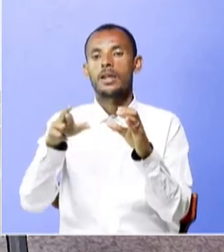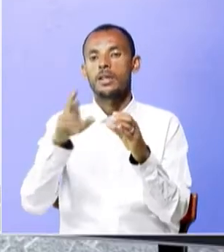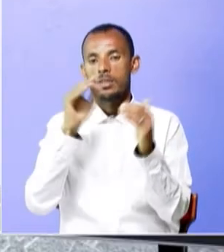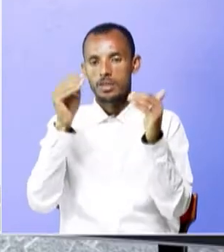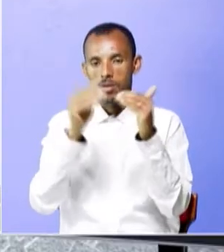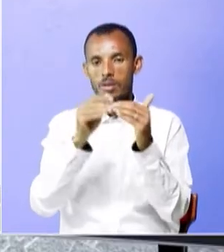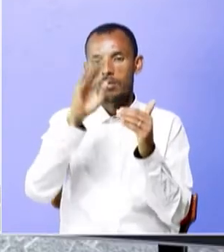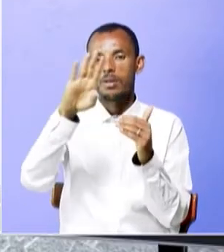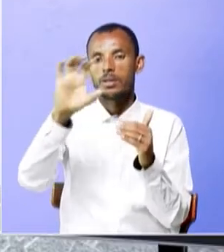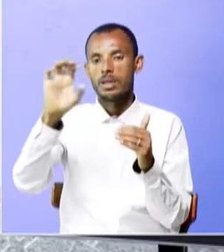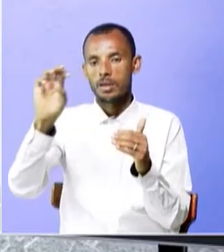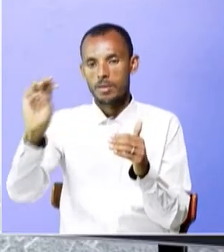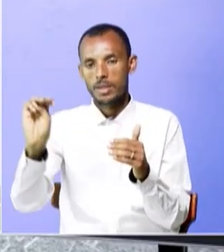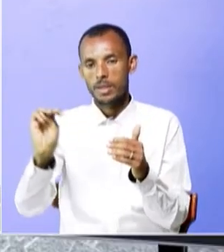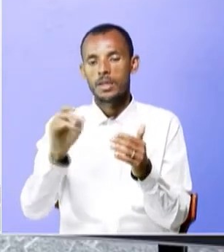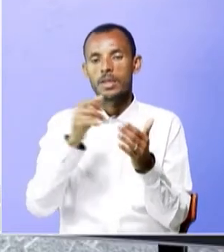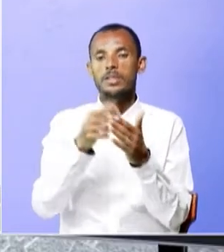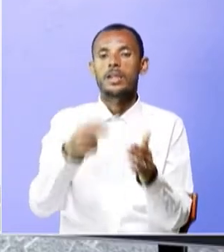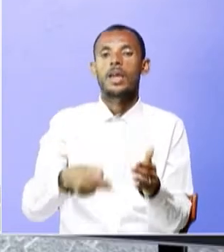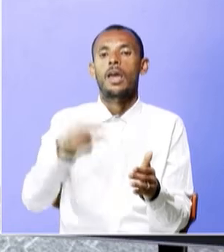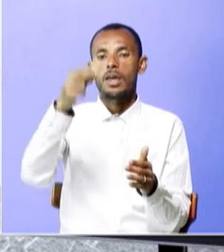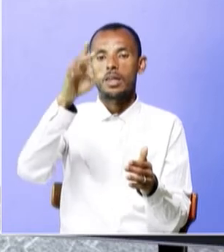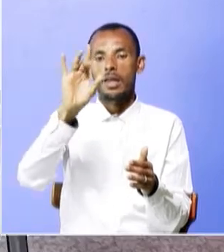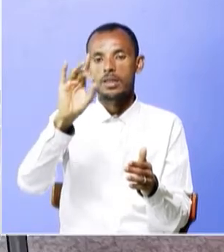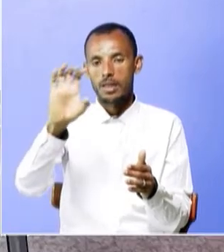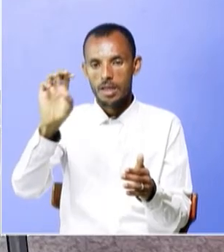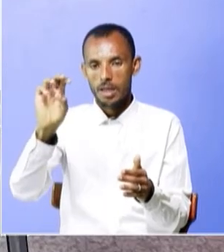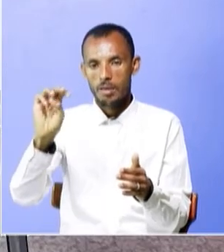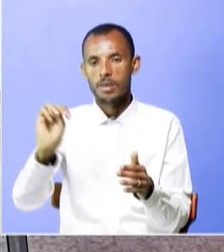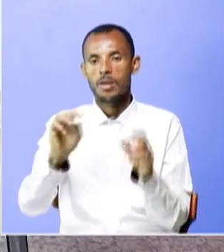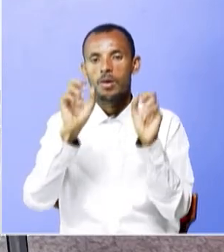4 centimeter and its height is 8 centimeter.